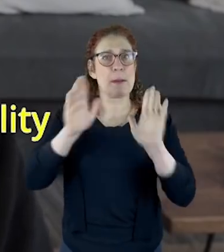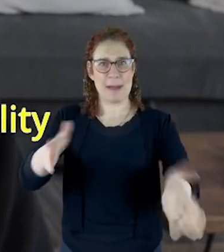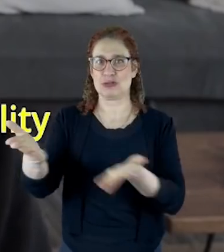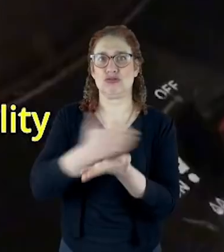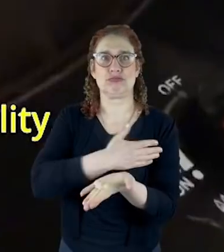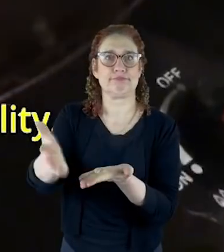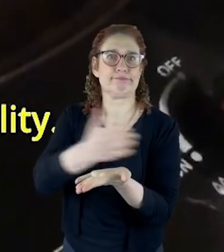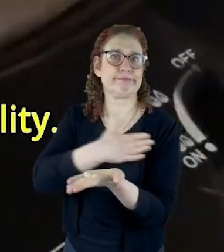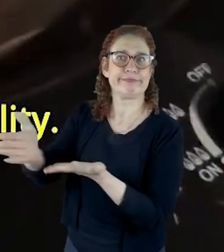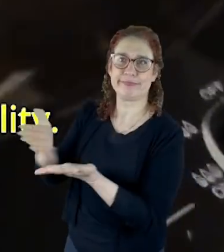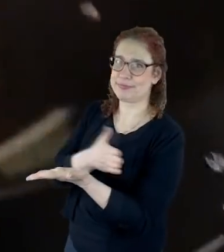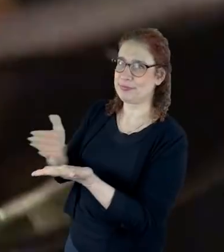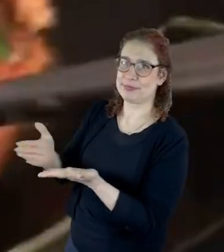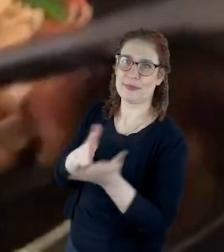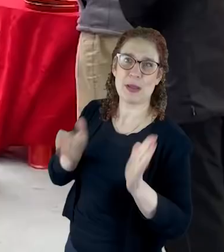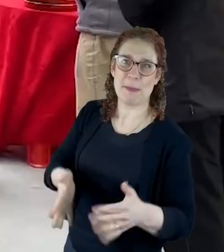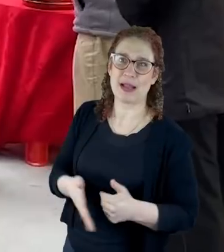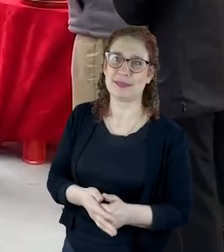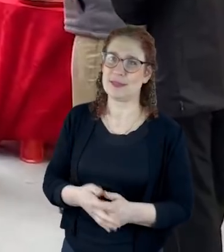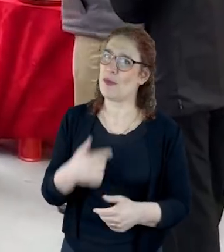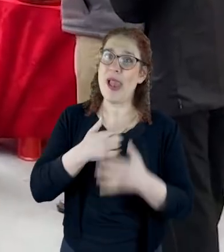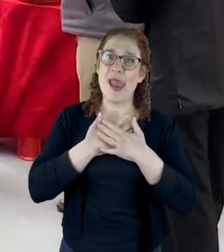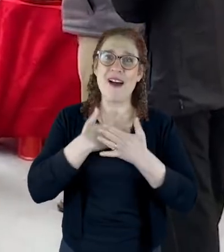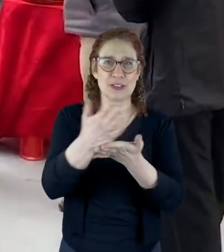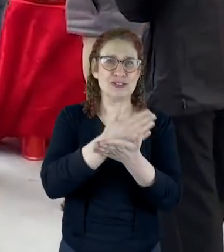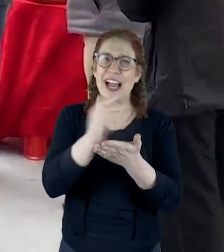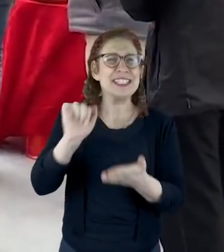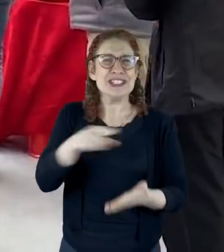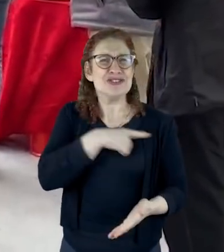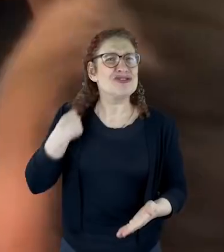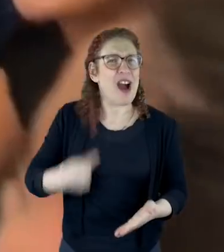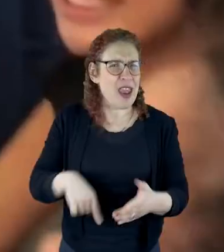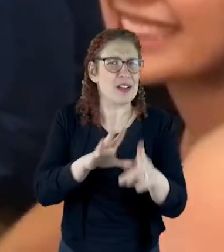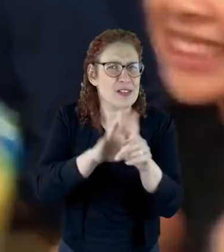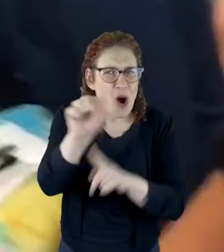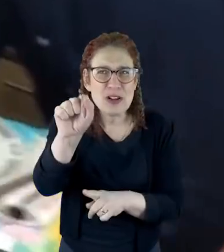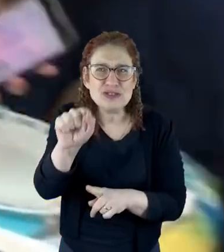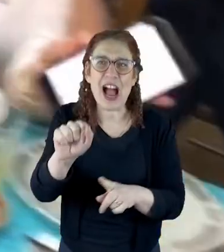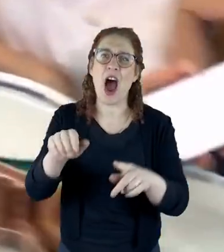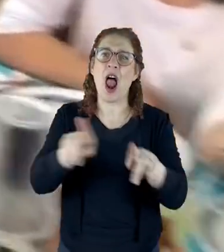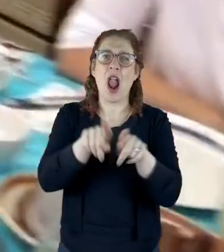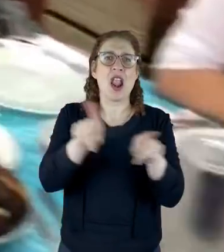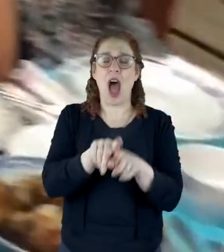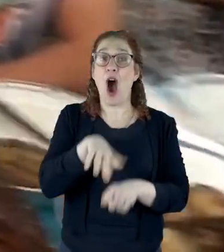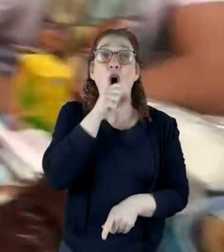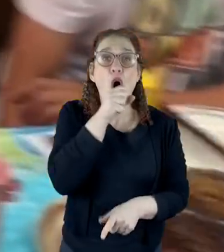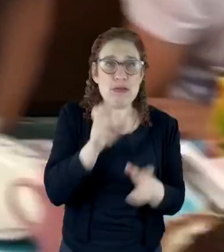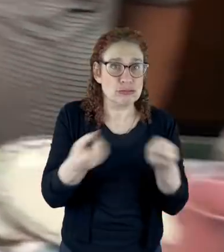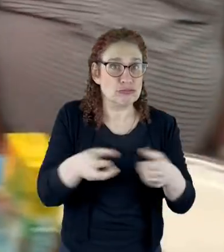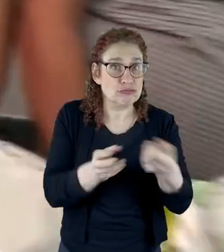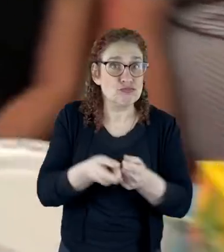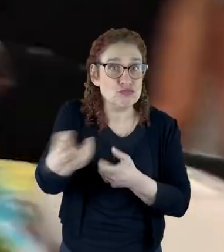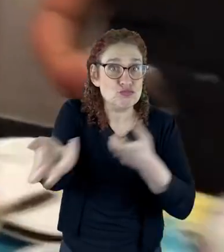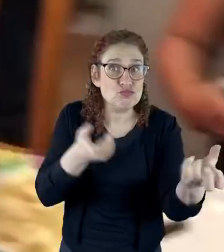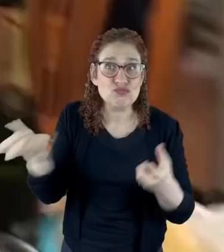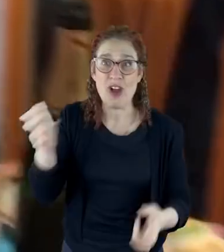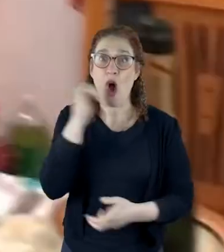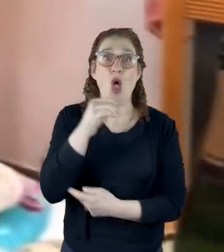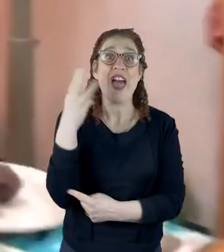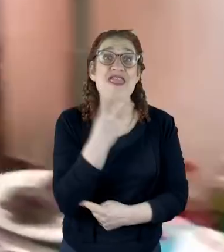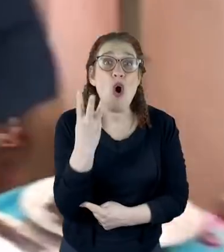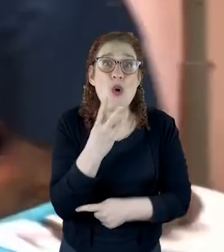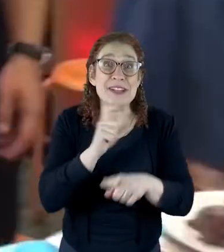and hospitality. We're good sharers, and there's a lot of that in Chinese culture, whether it's sharing an orange or sharing